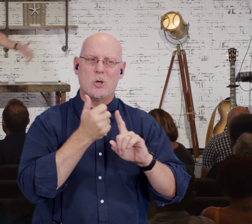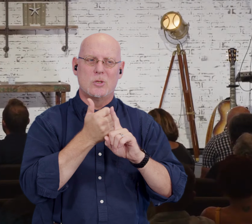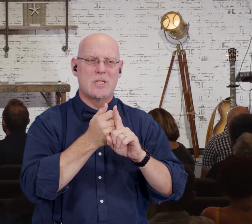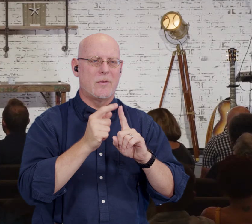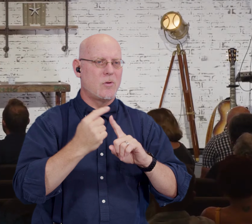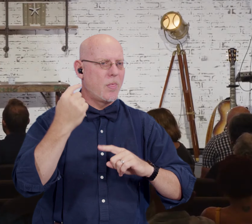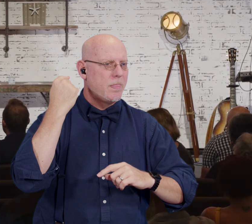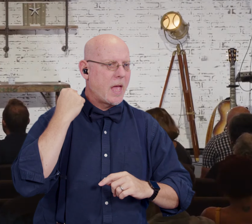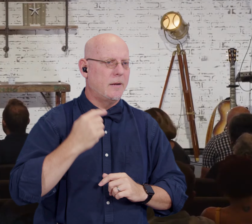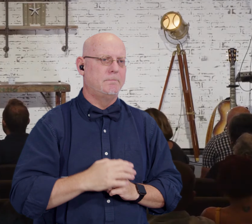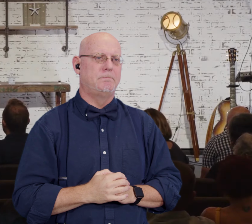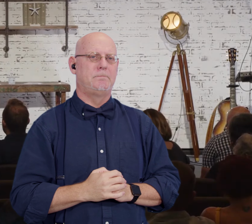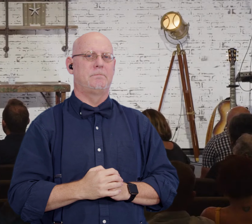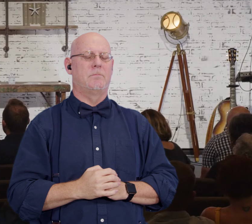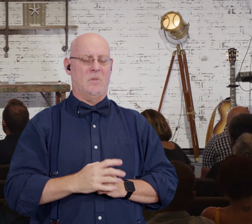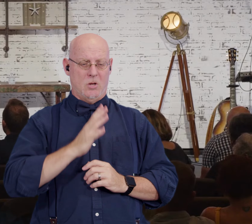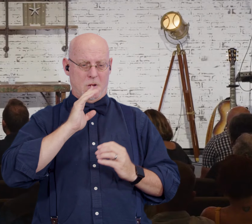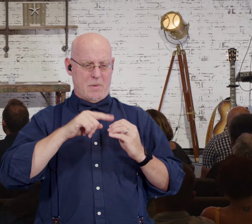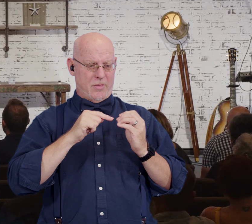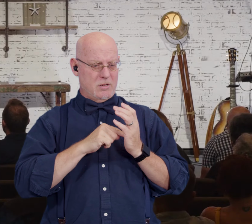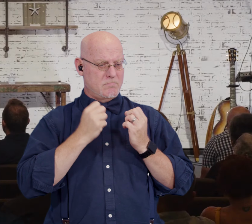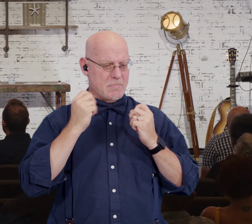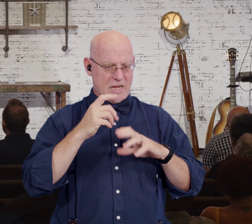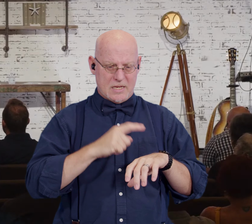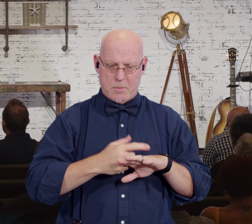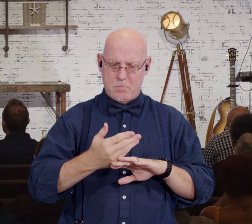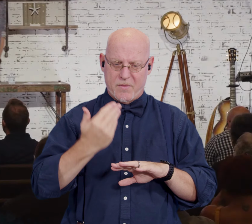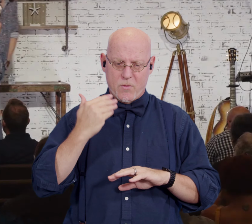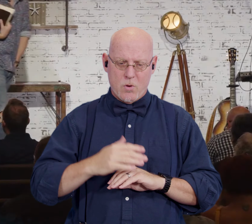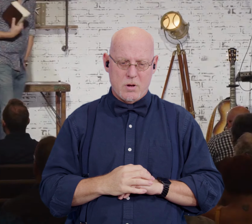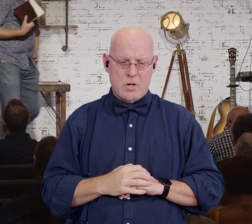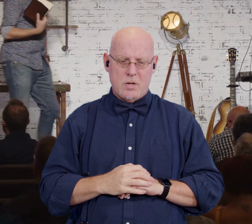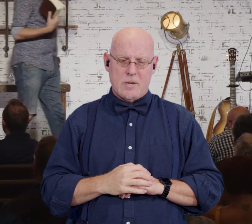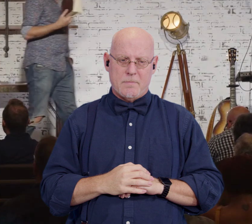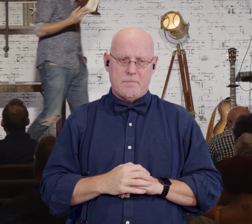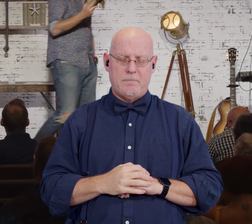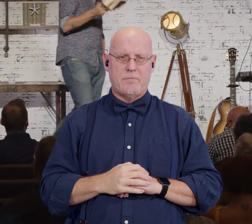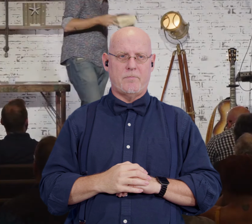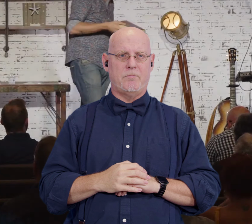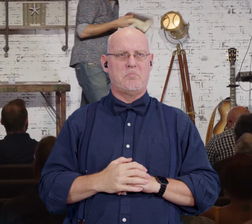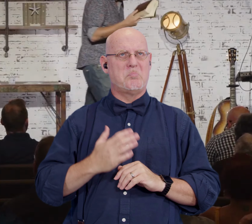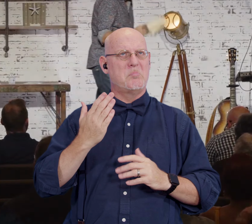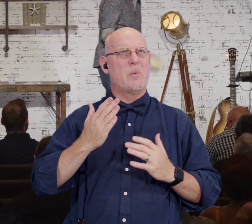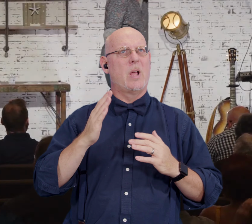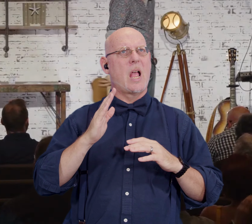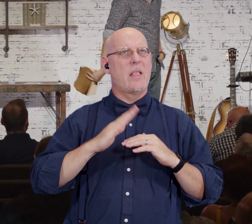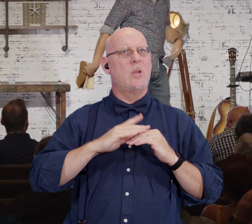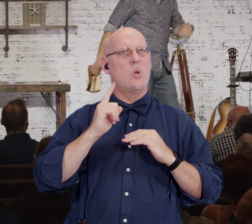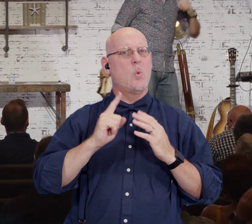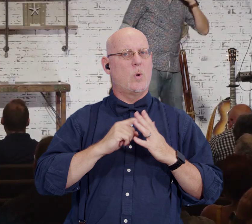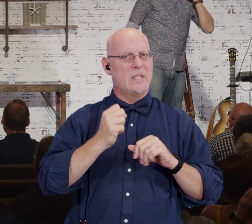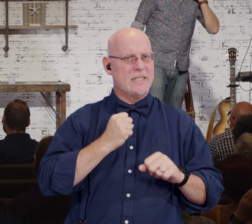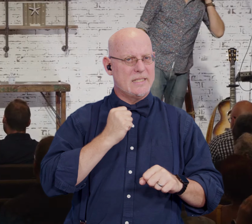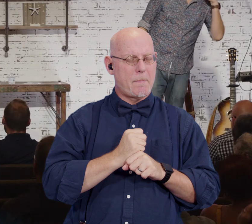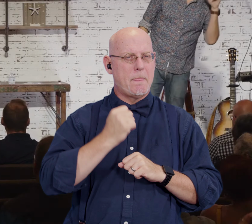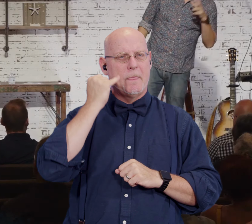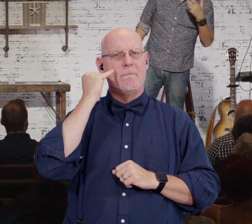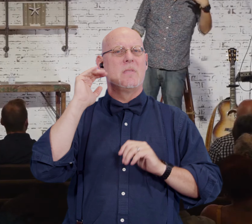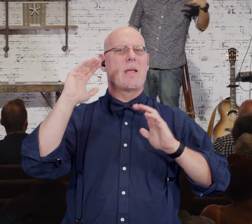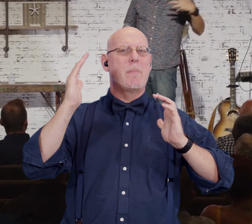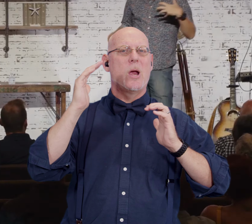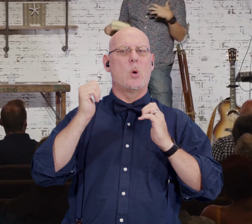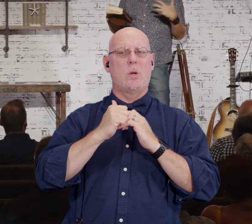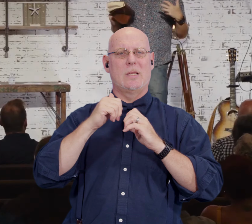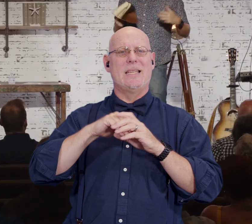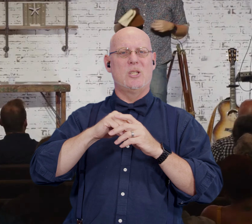to that. We've talked about this many times before, or I have probably at least once a year, this idea